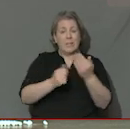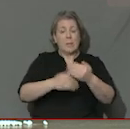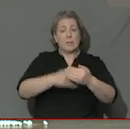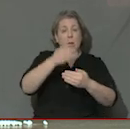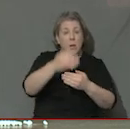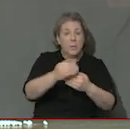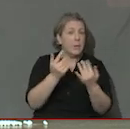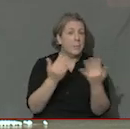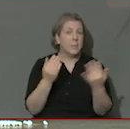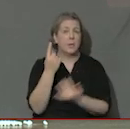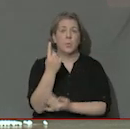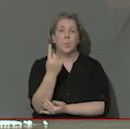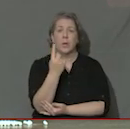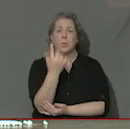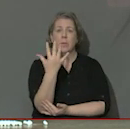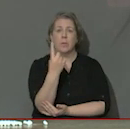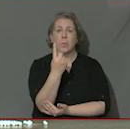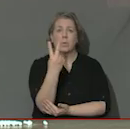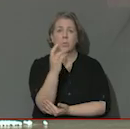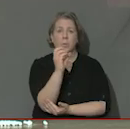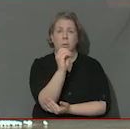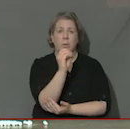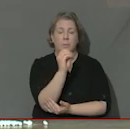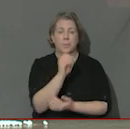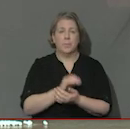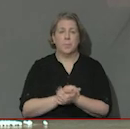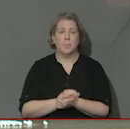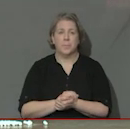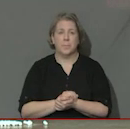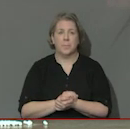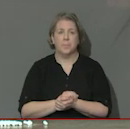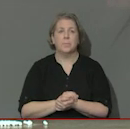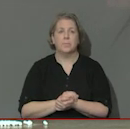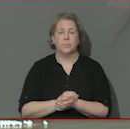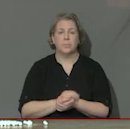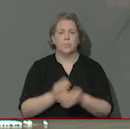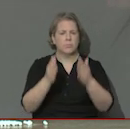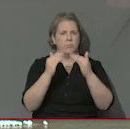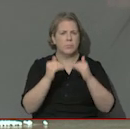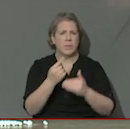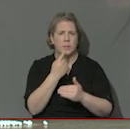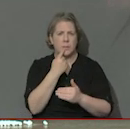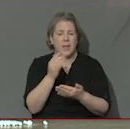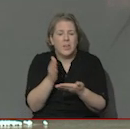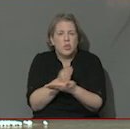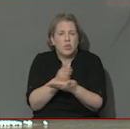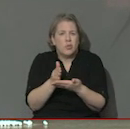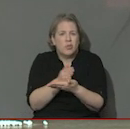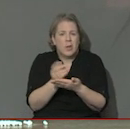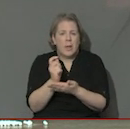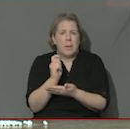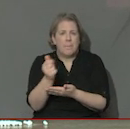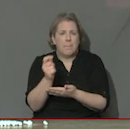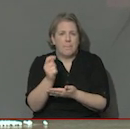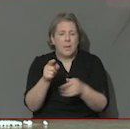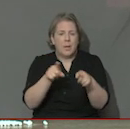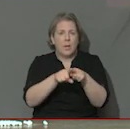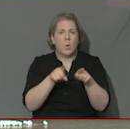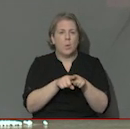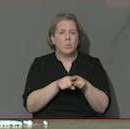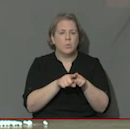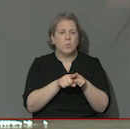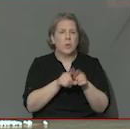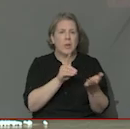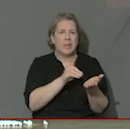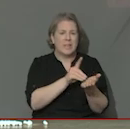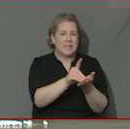is 1,151,280. And then they say share capital and dividends. Authorized